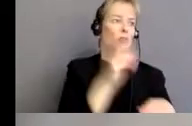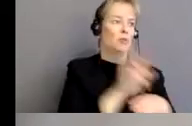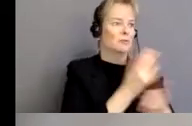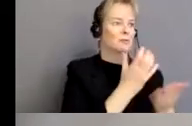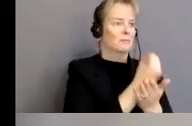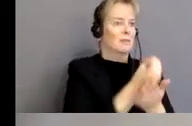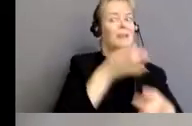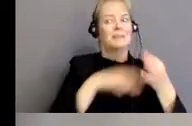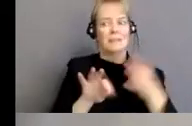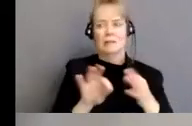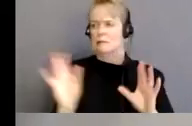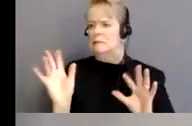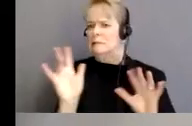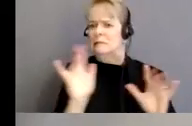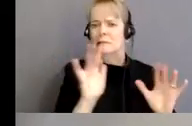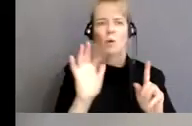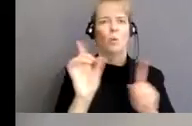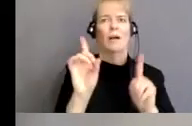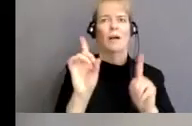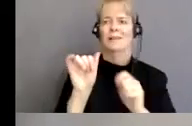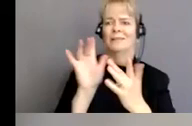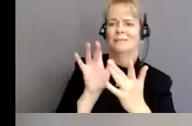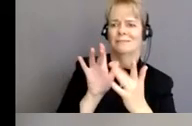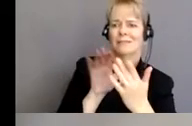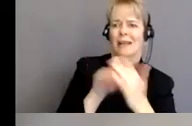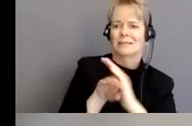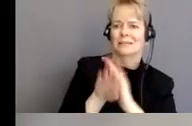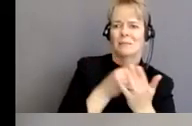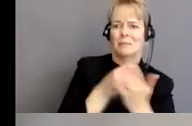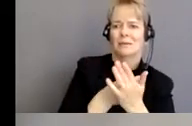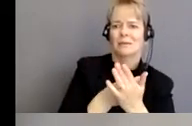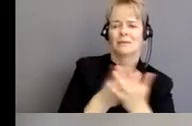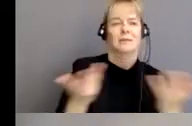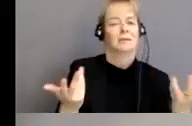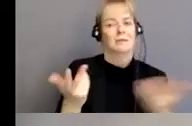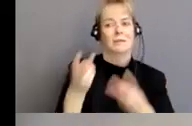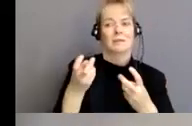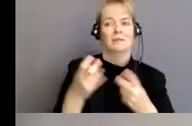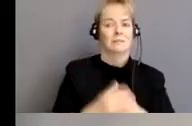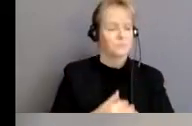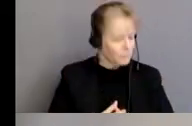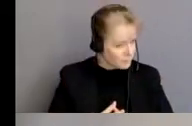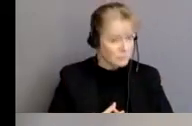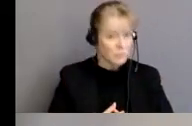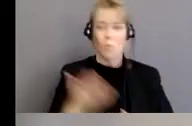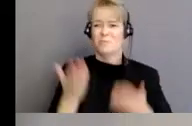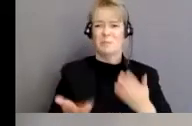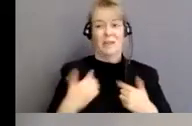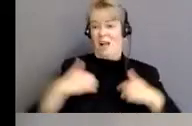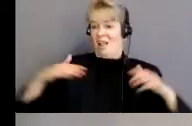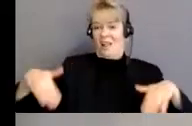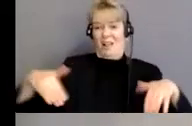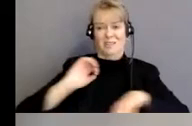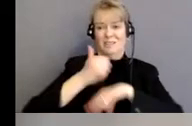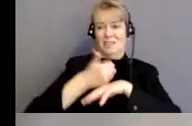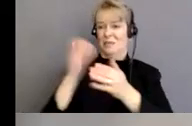other ways to get access to money. If you're thinking, well, you know what, I need to set up an emergency fund because this is not something